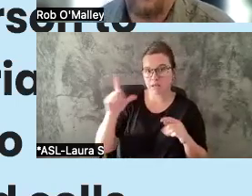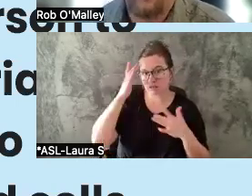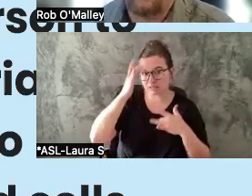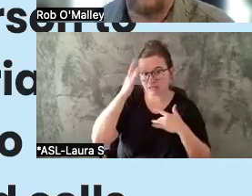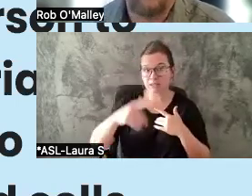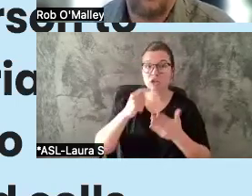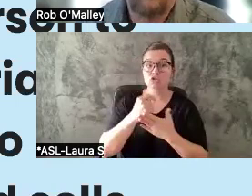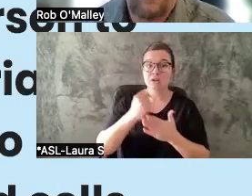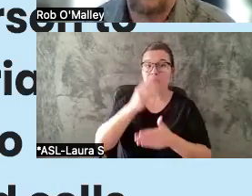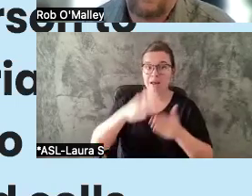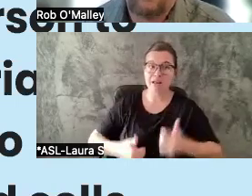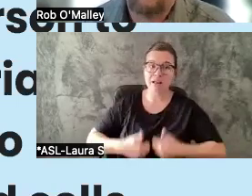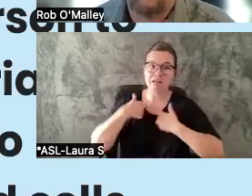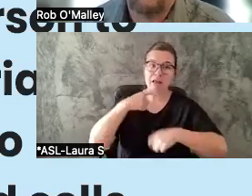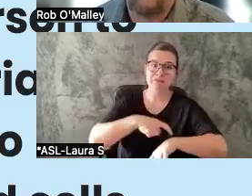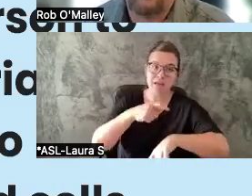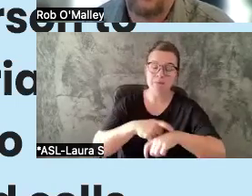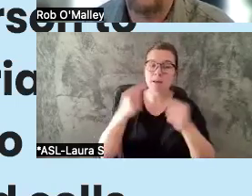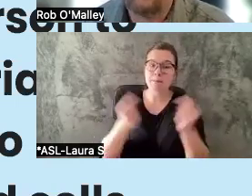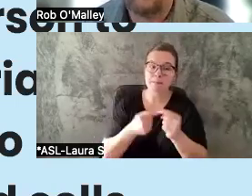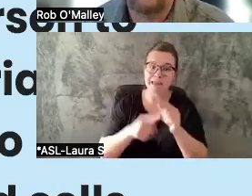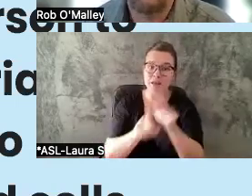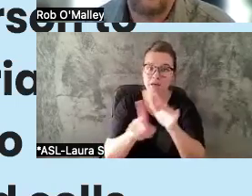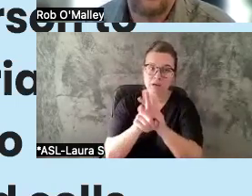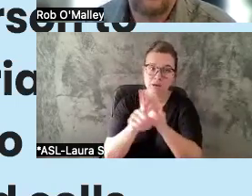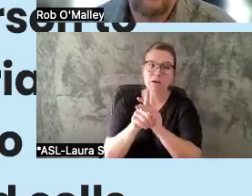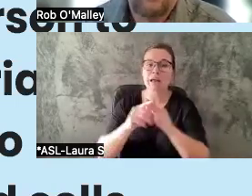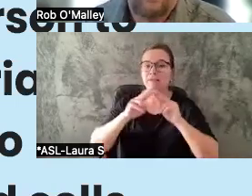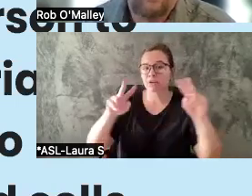ended a lifetime of sudden pain attacks and debilitating fatigue.